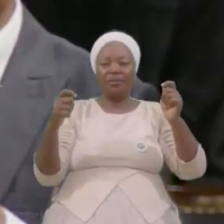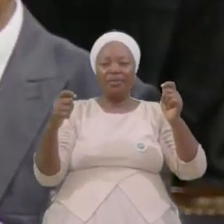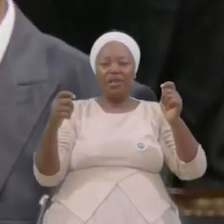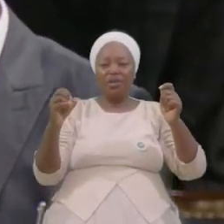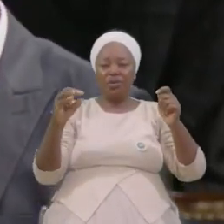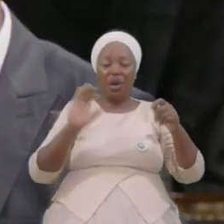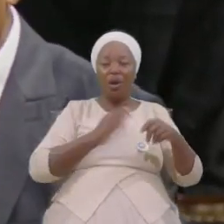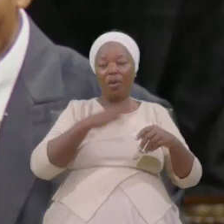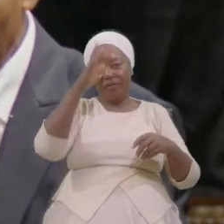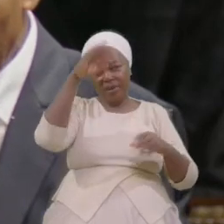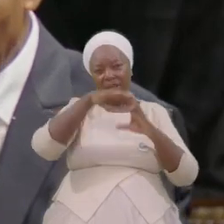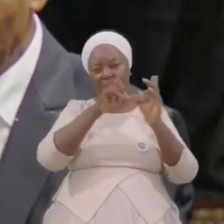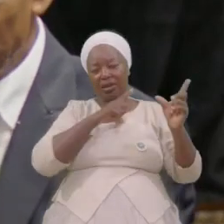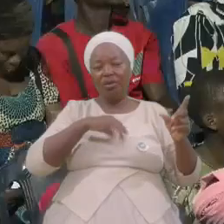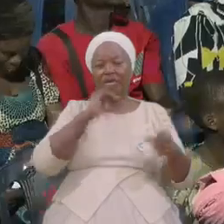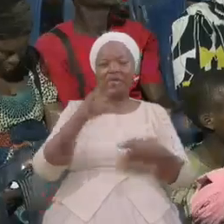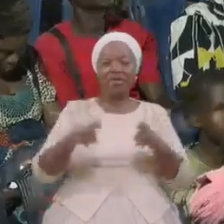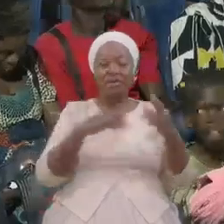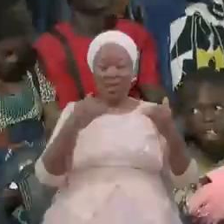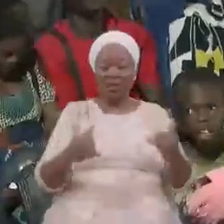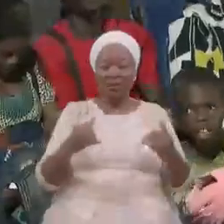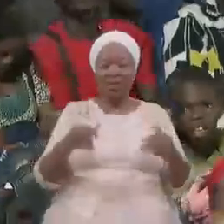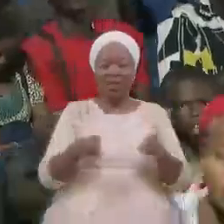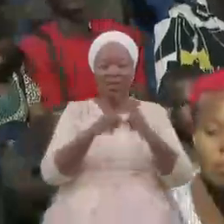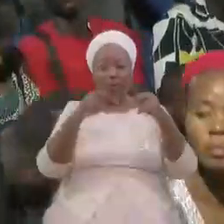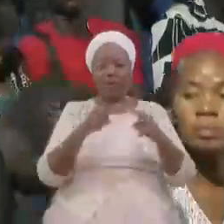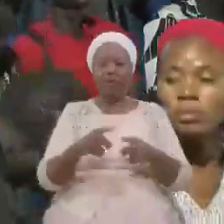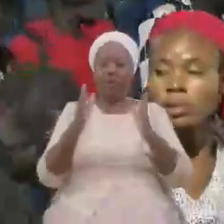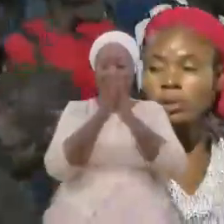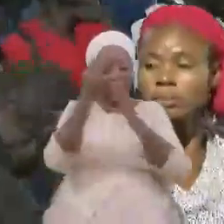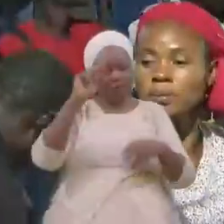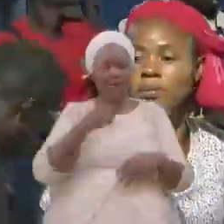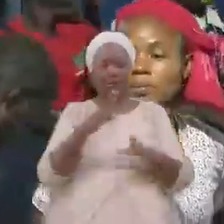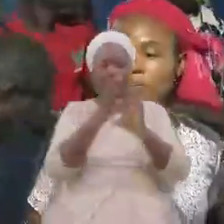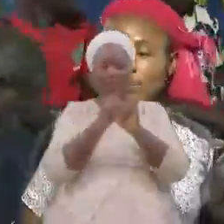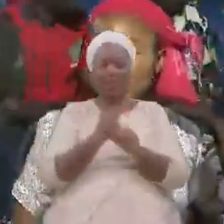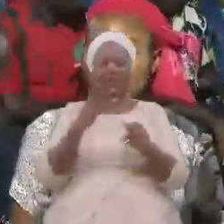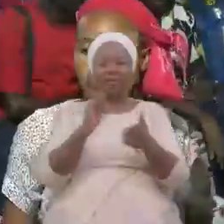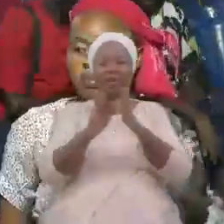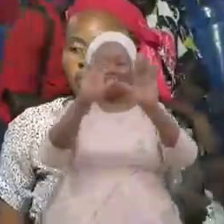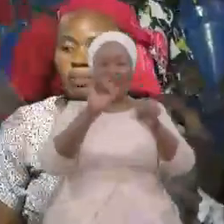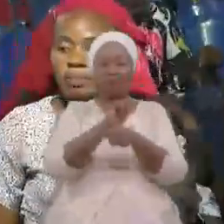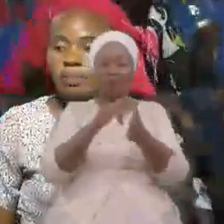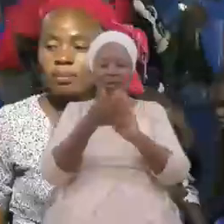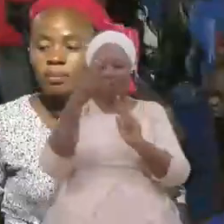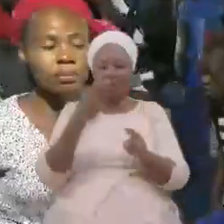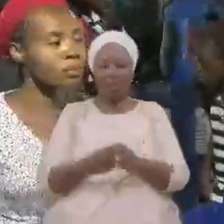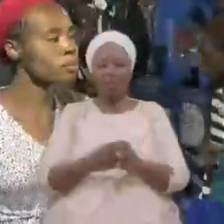declare God's miracle, believe him. You will receive the miracle. Yeah. You're welcome, sir. Thank